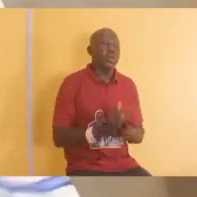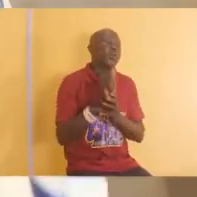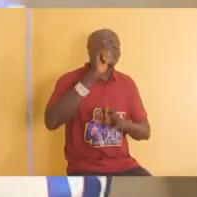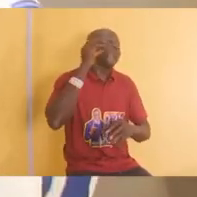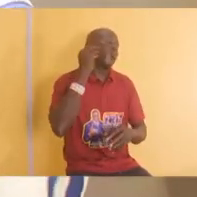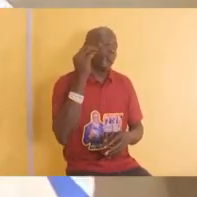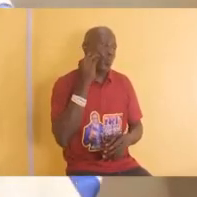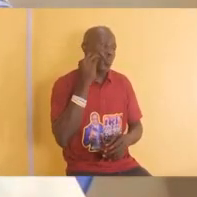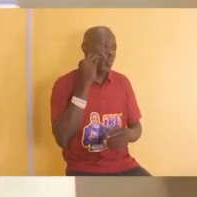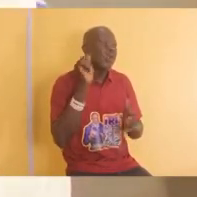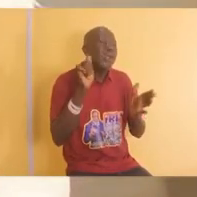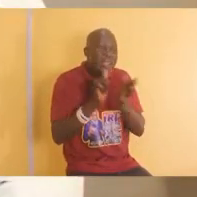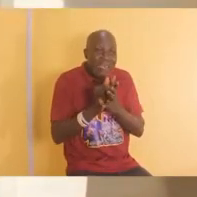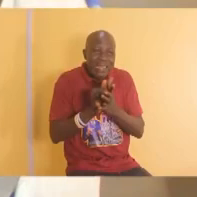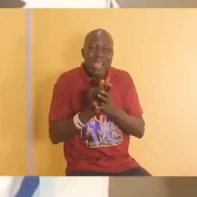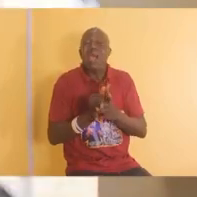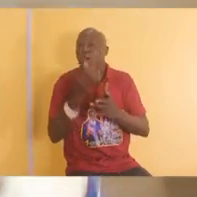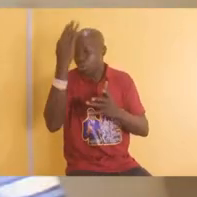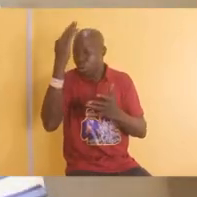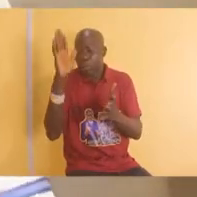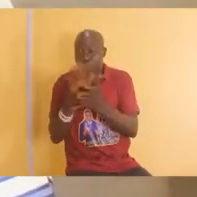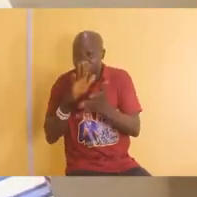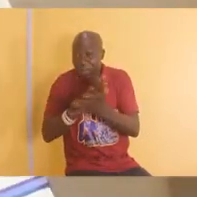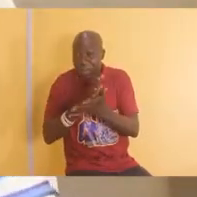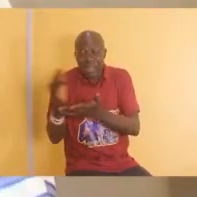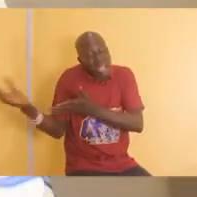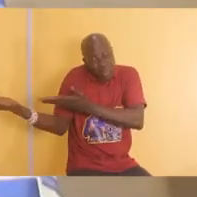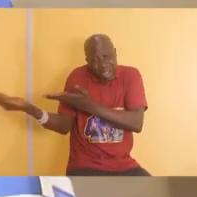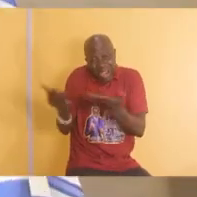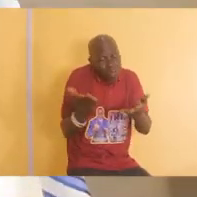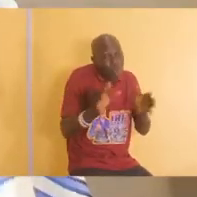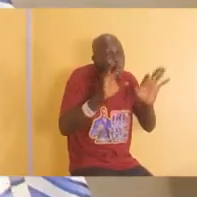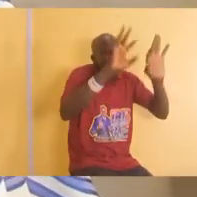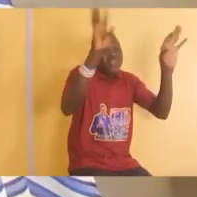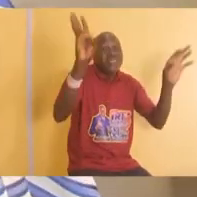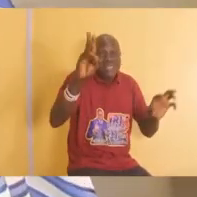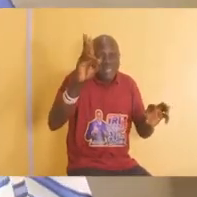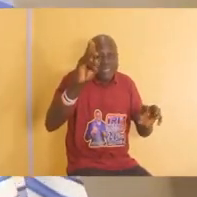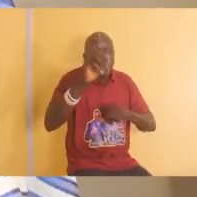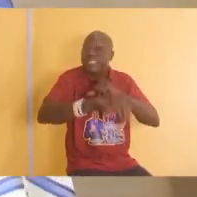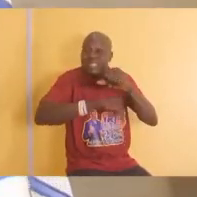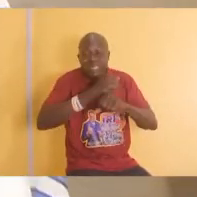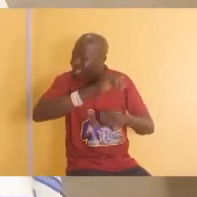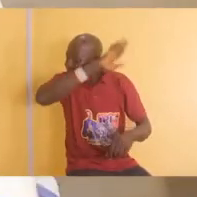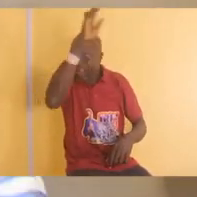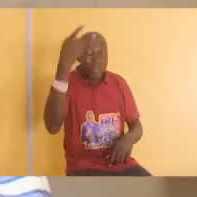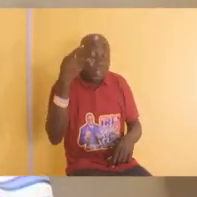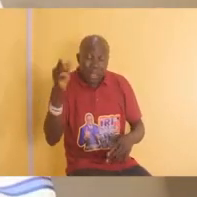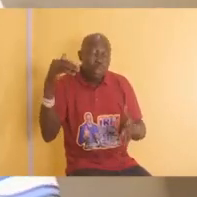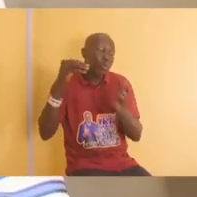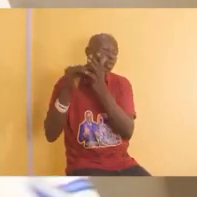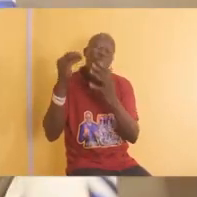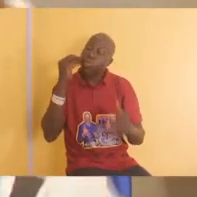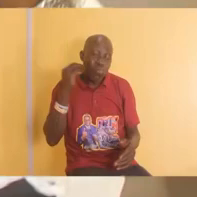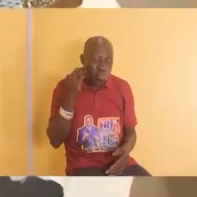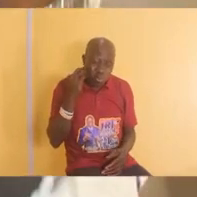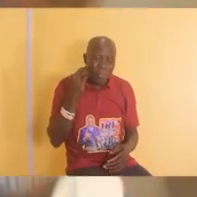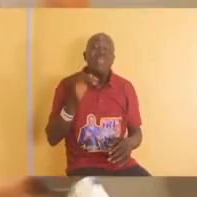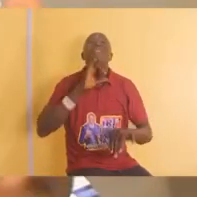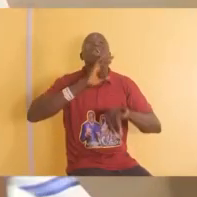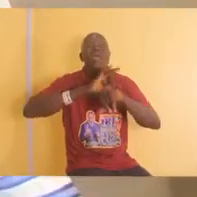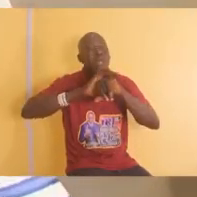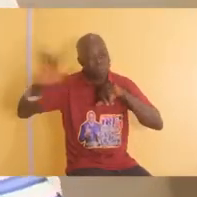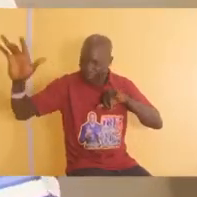to Ukraine for 16 years. The certificate has been clocking for 16 years. He did not meet it at home.